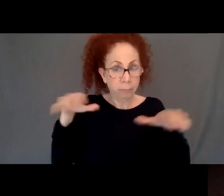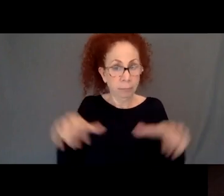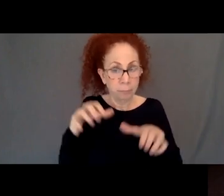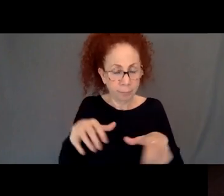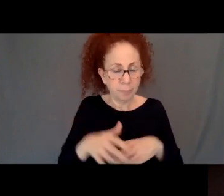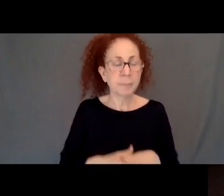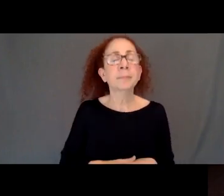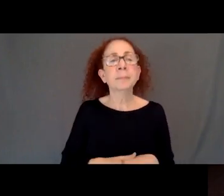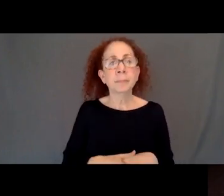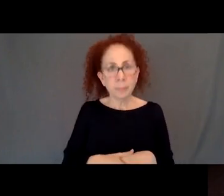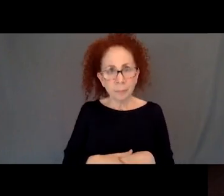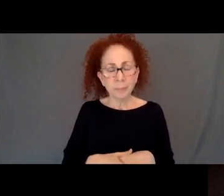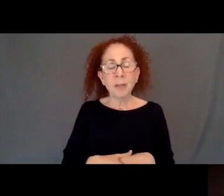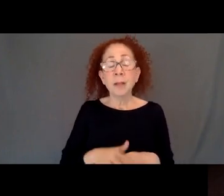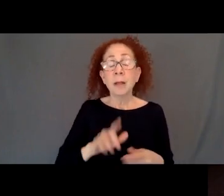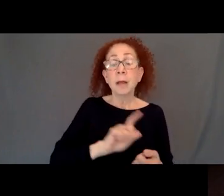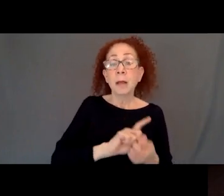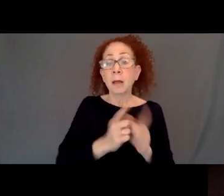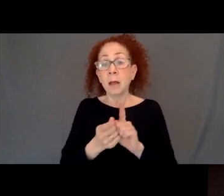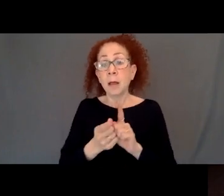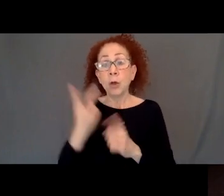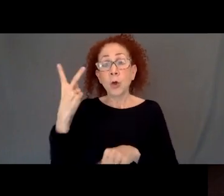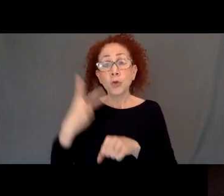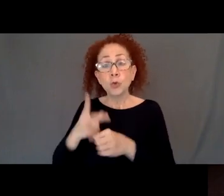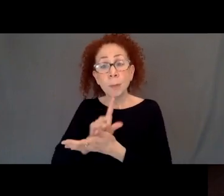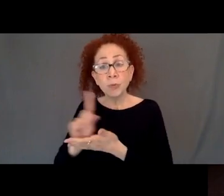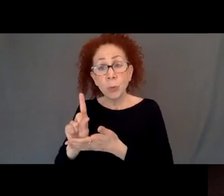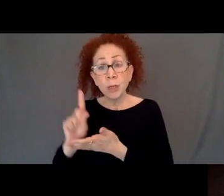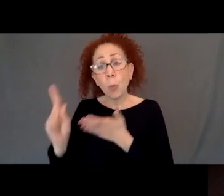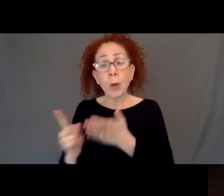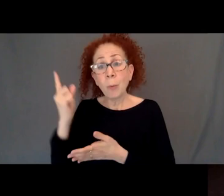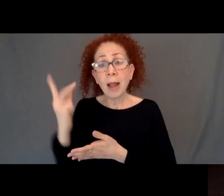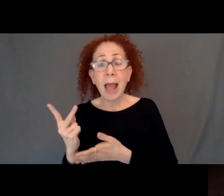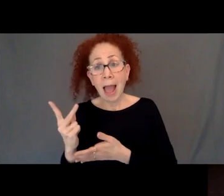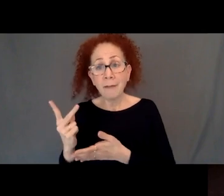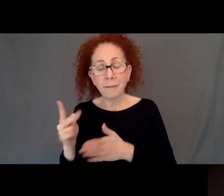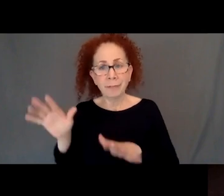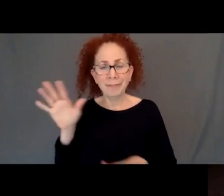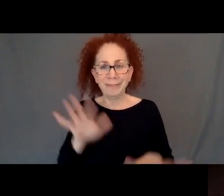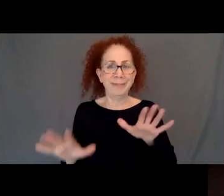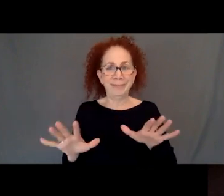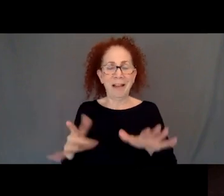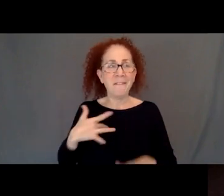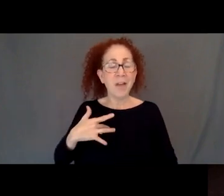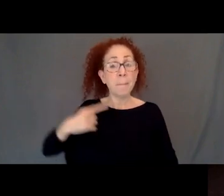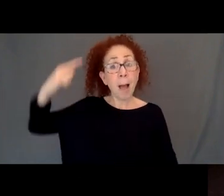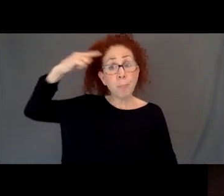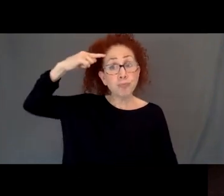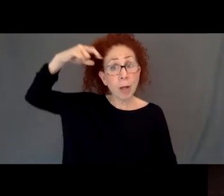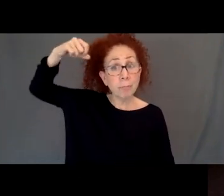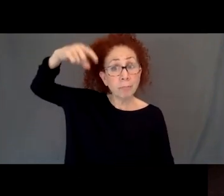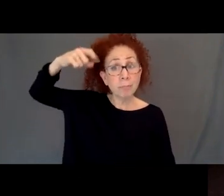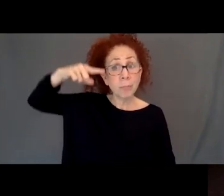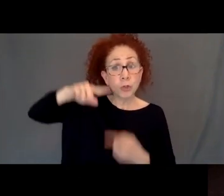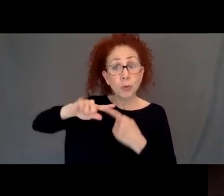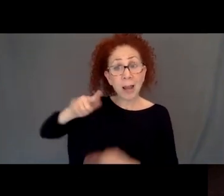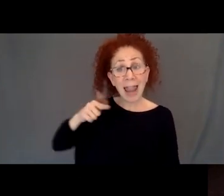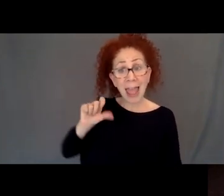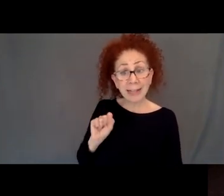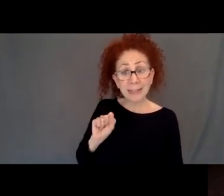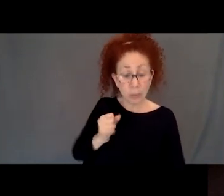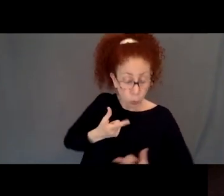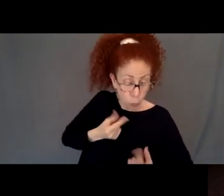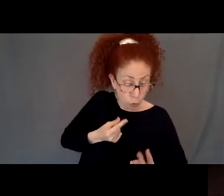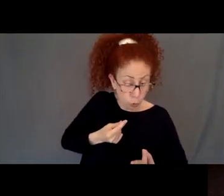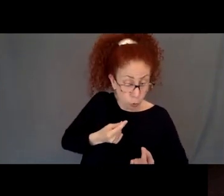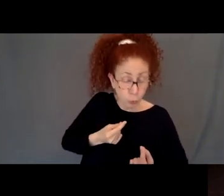go into like twice a week, an hour and a half, you know, I felt like my brain was sending the signal to my leg of what to do, and my